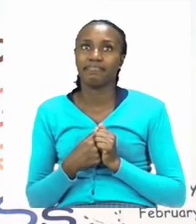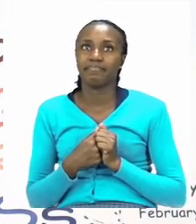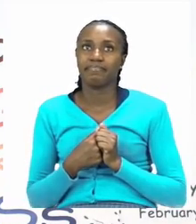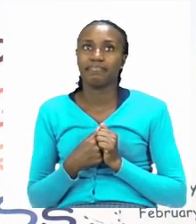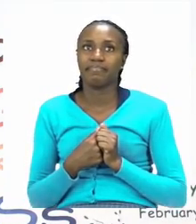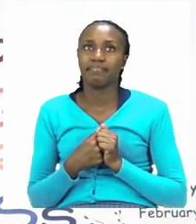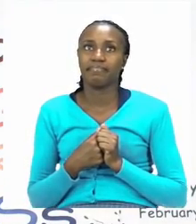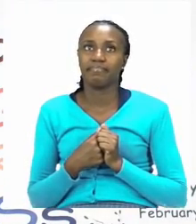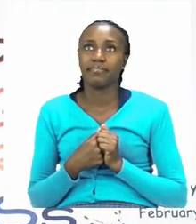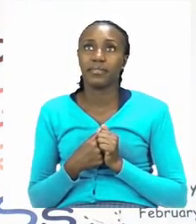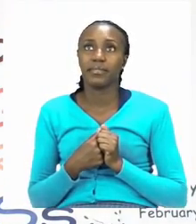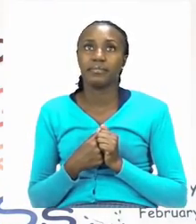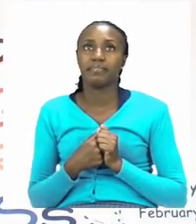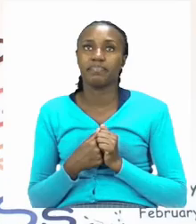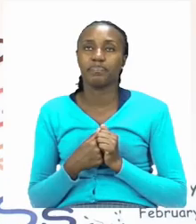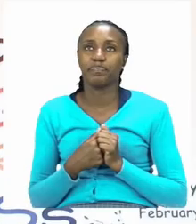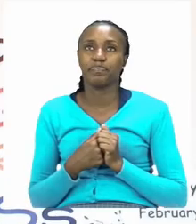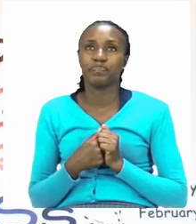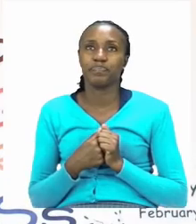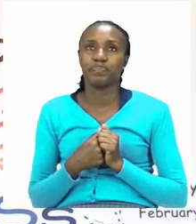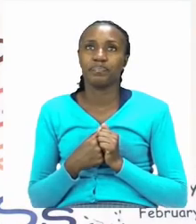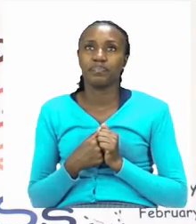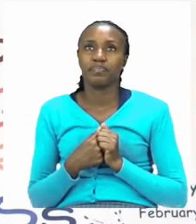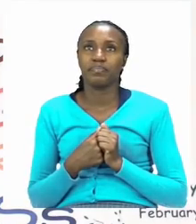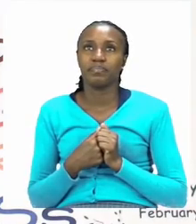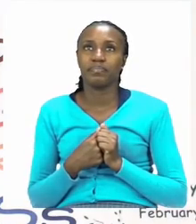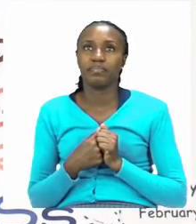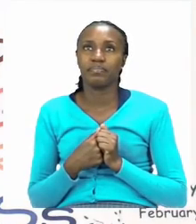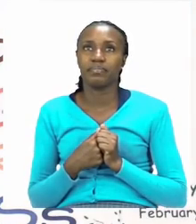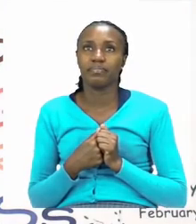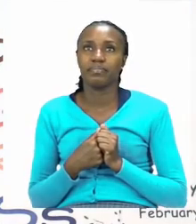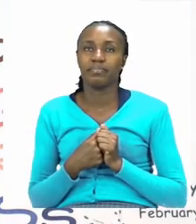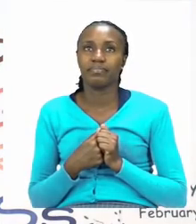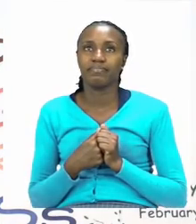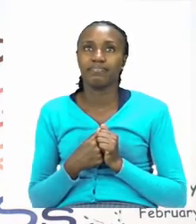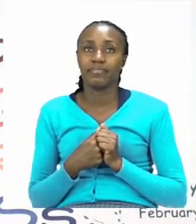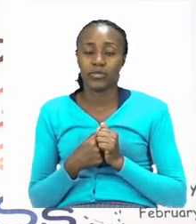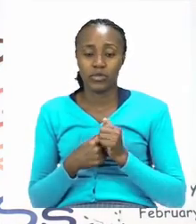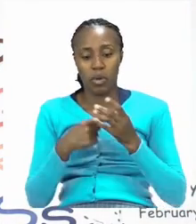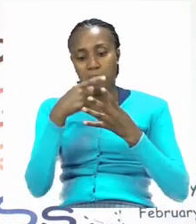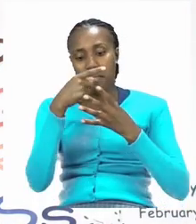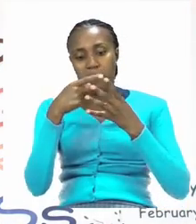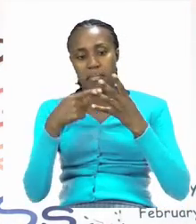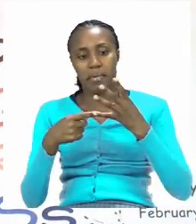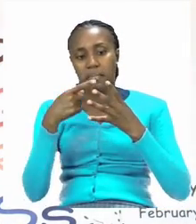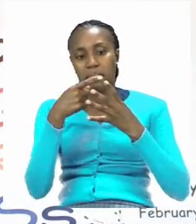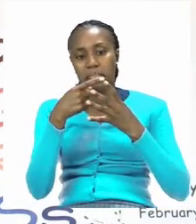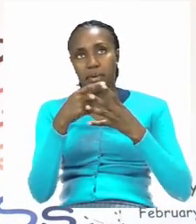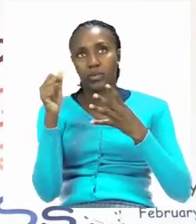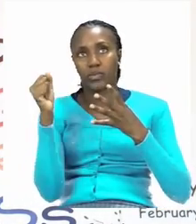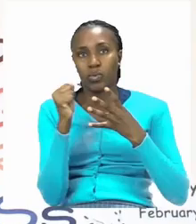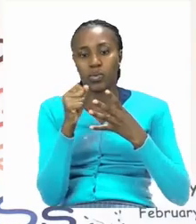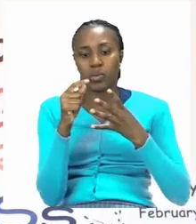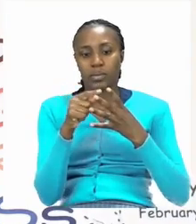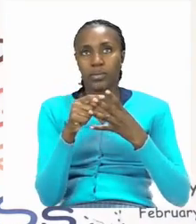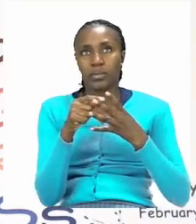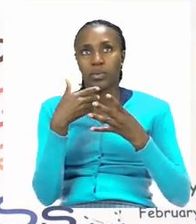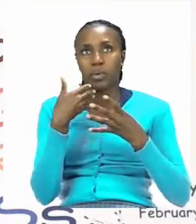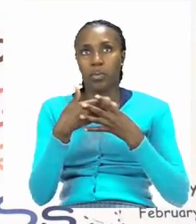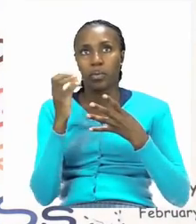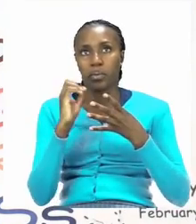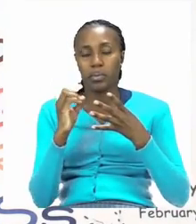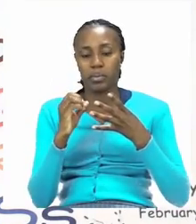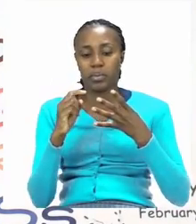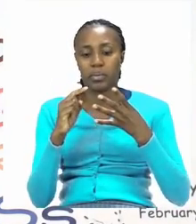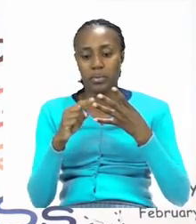are clouds outside. So, here are our vocabulary words. Let's read them